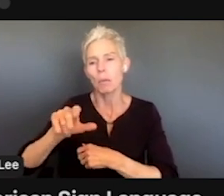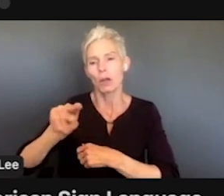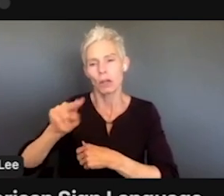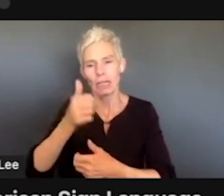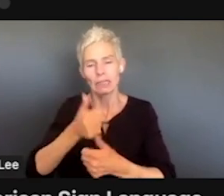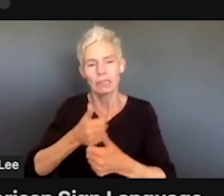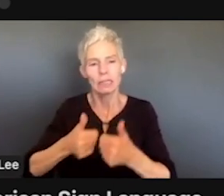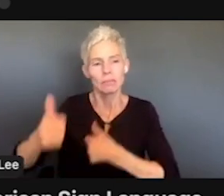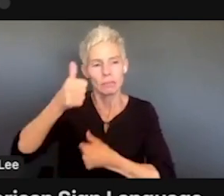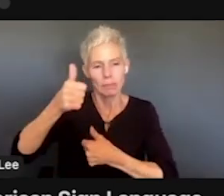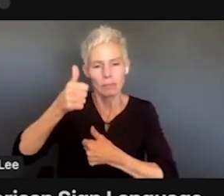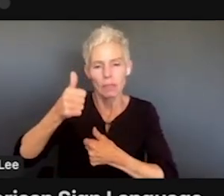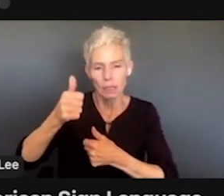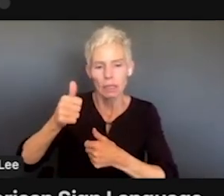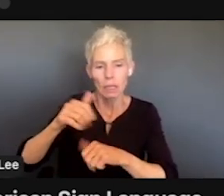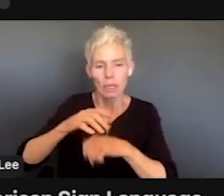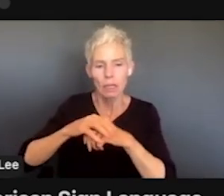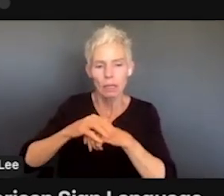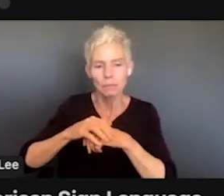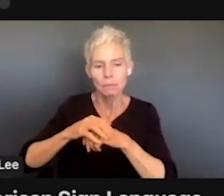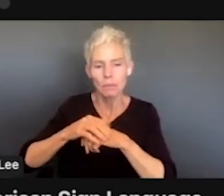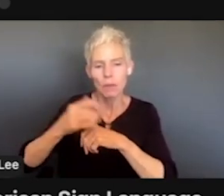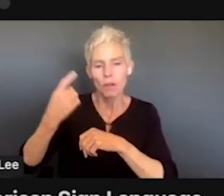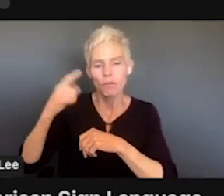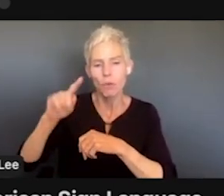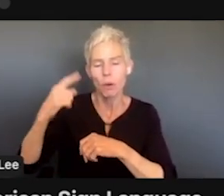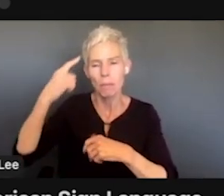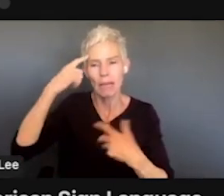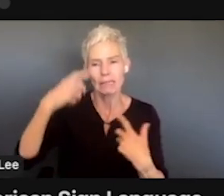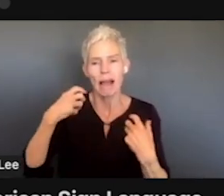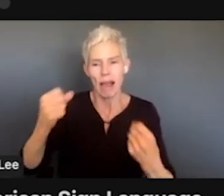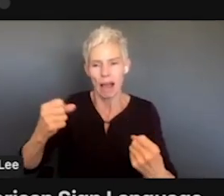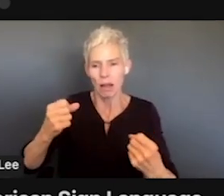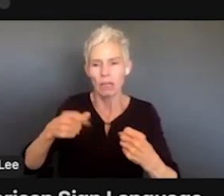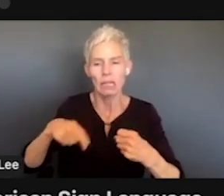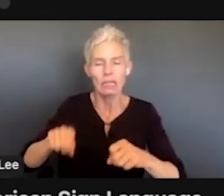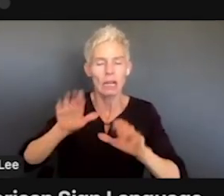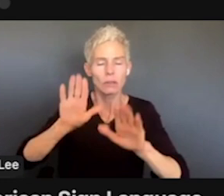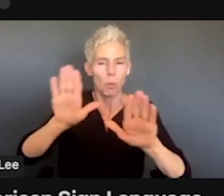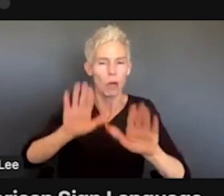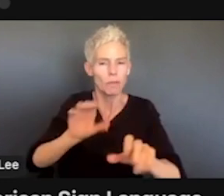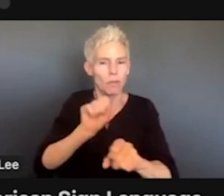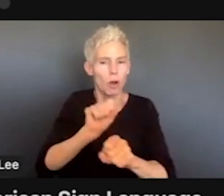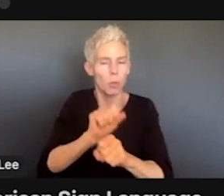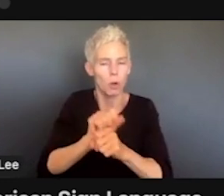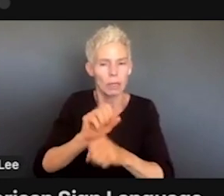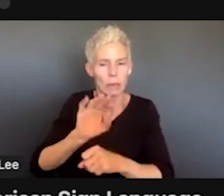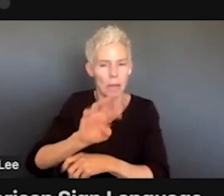just an incredible national leader and did incredible work in Maryland as well as